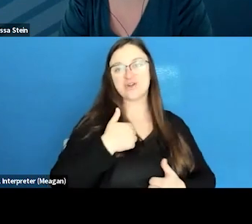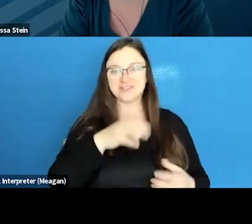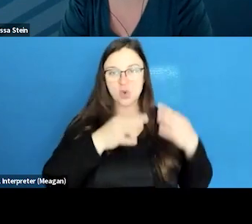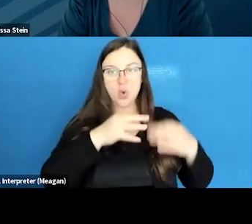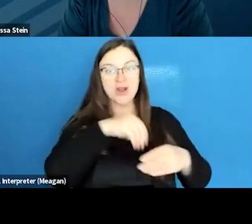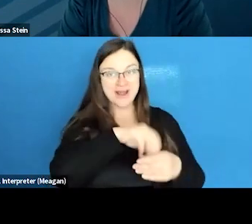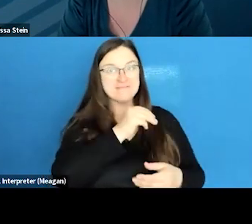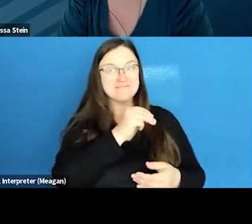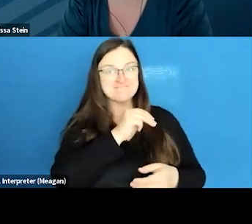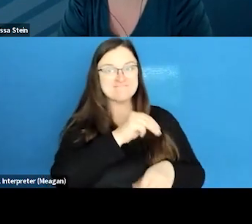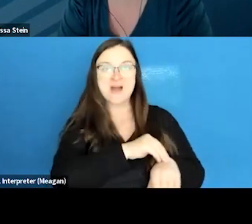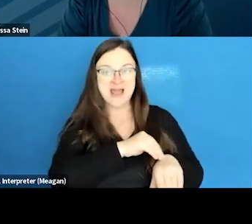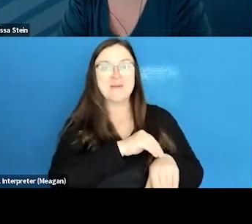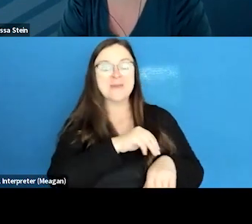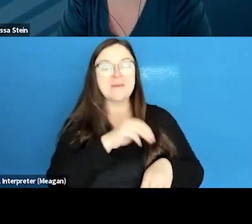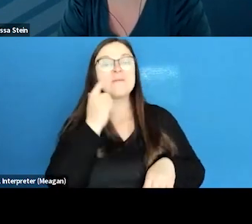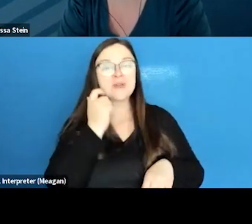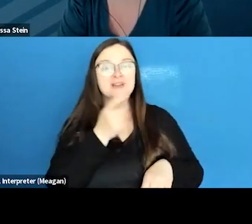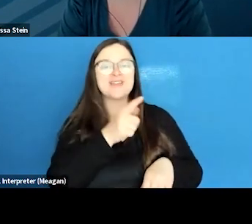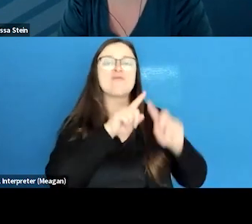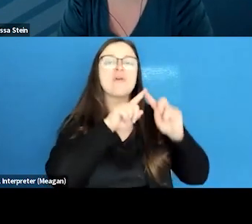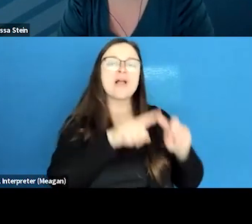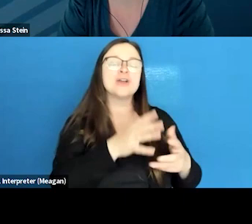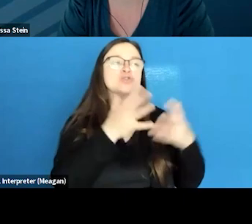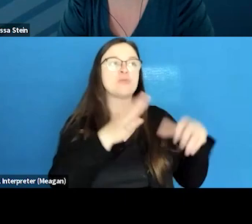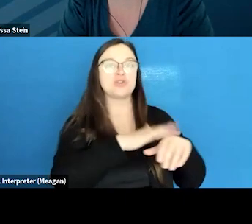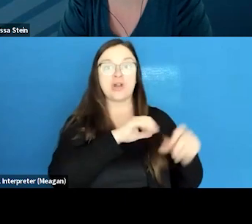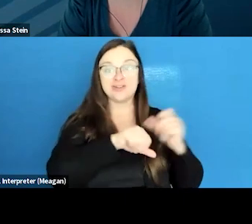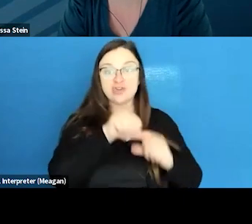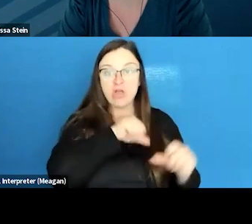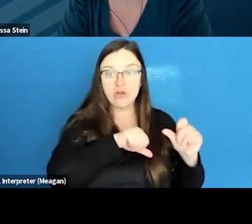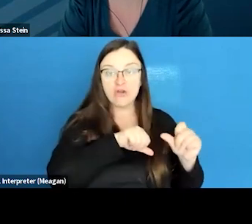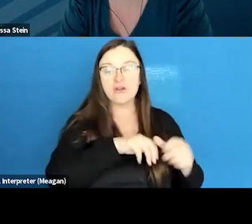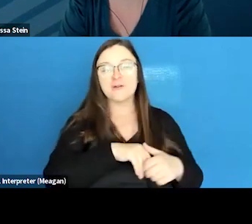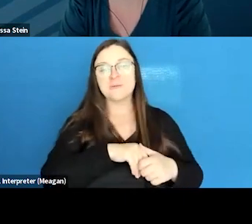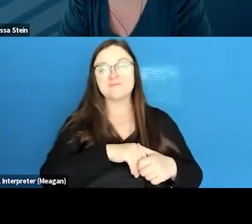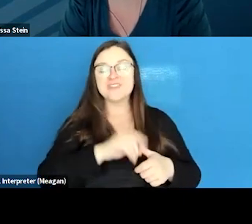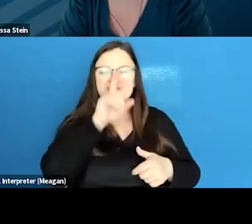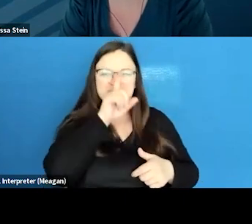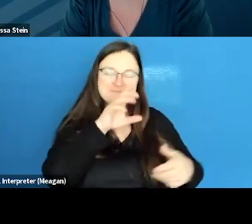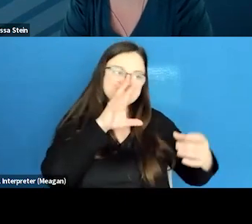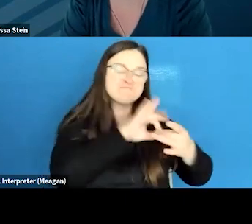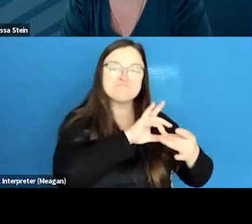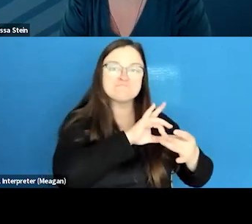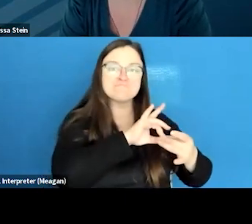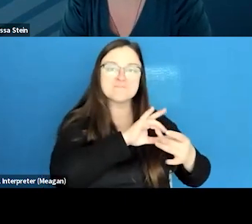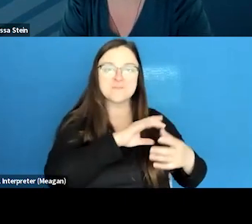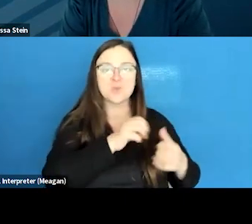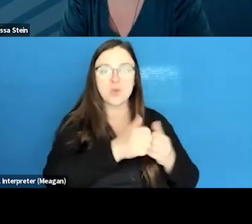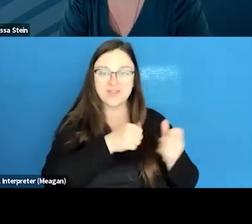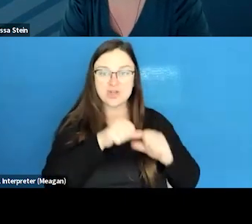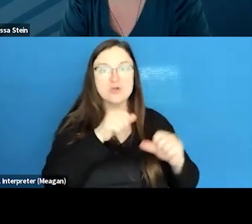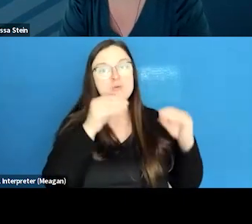that they rely so much on each other and really connect between each other